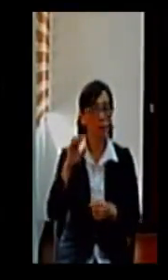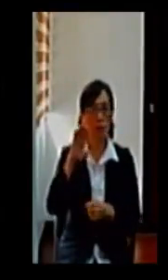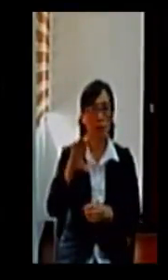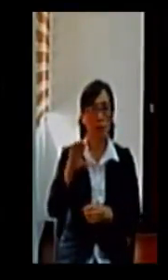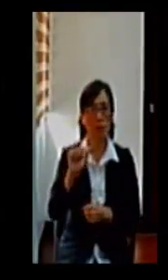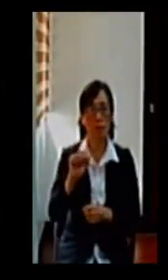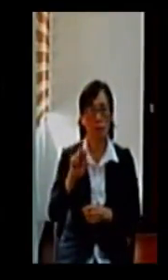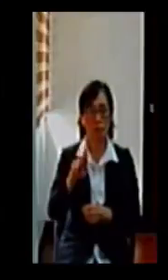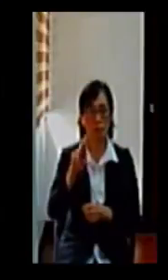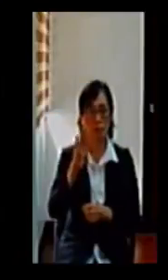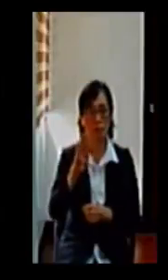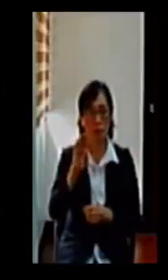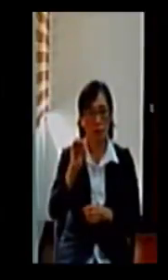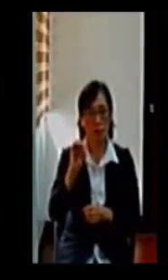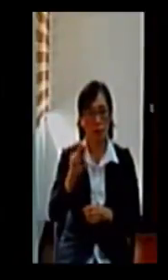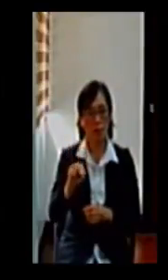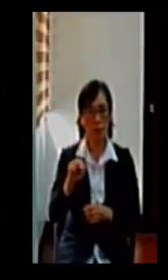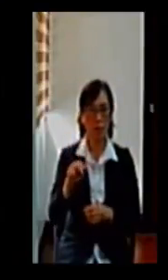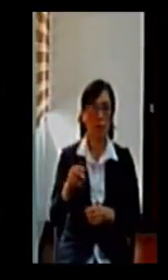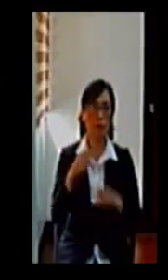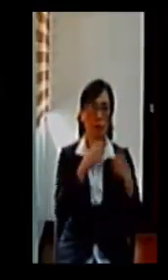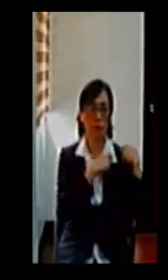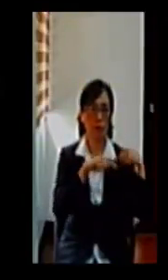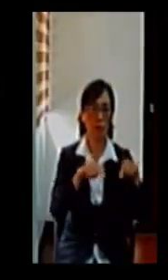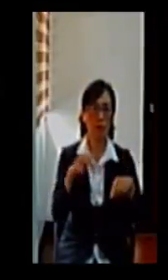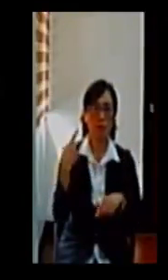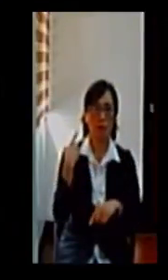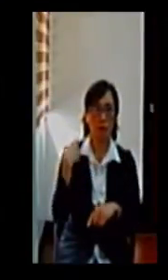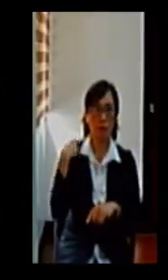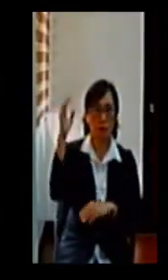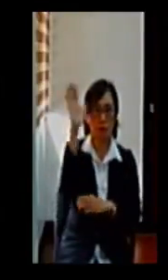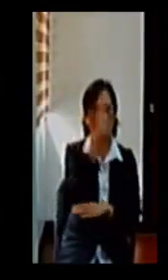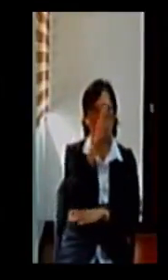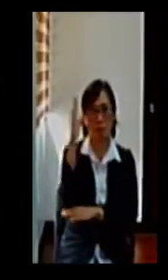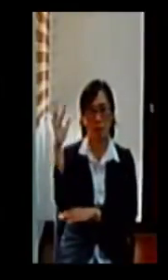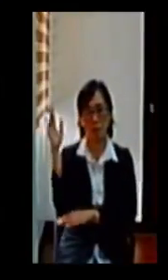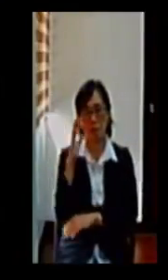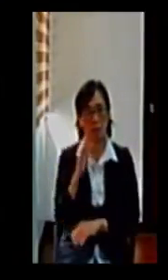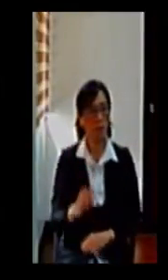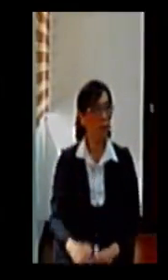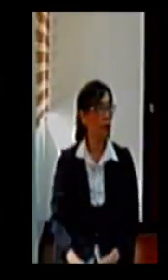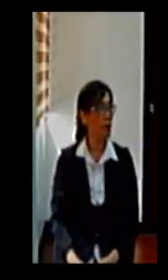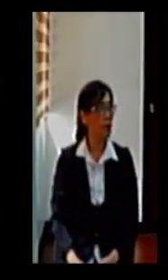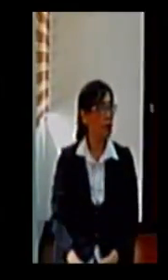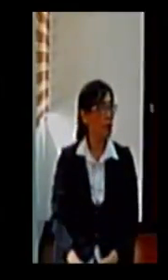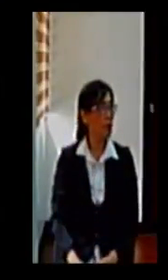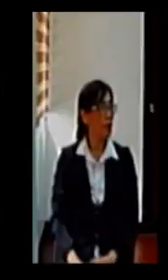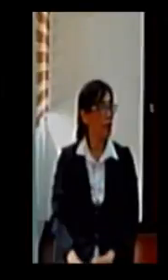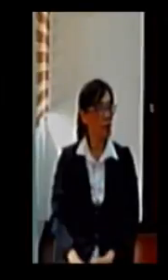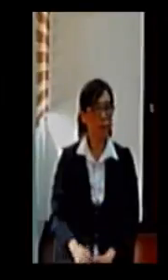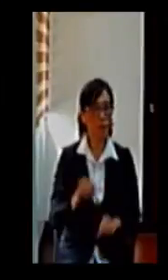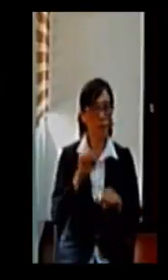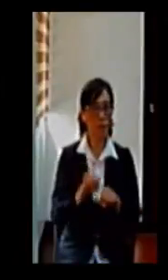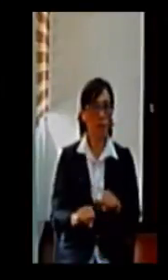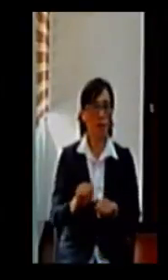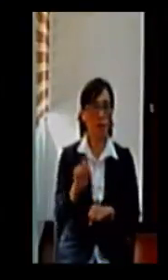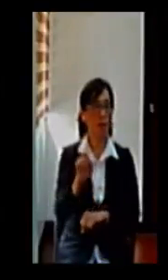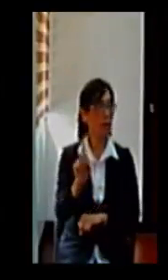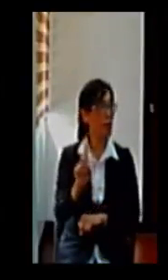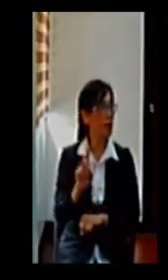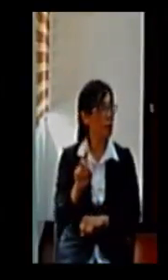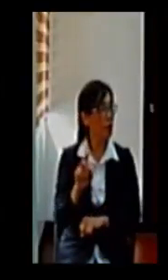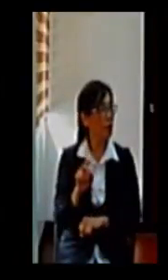Because we still have forests, we sequester carbon. Okay, so what do you think